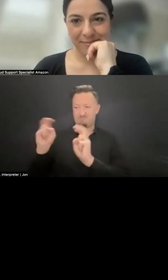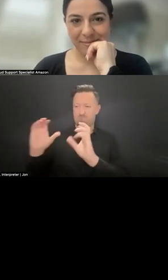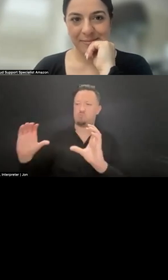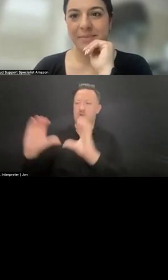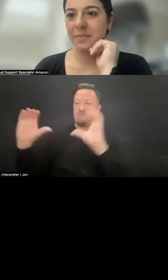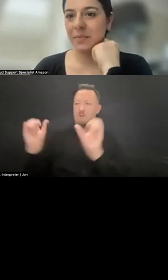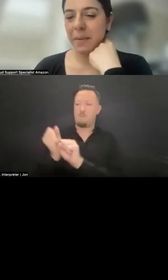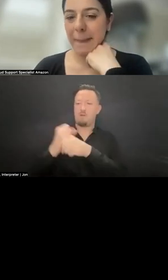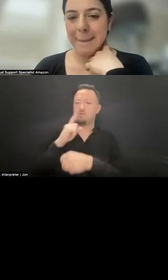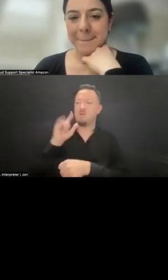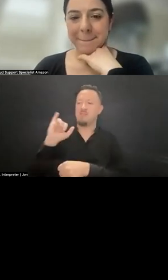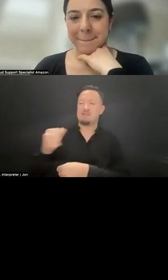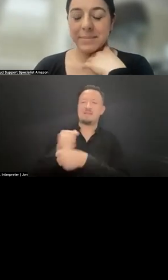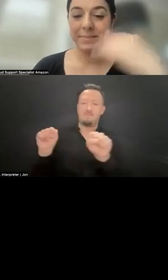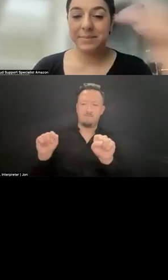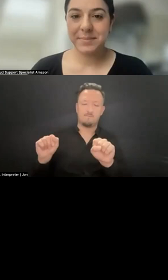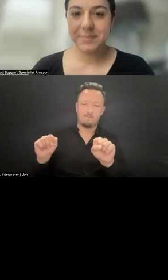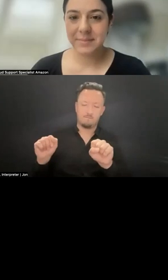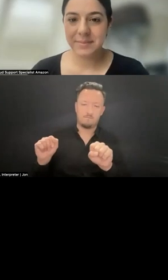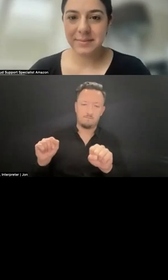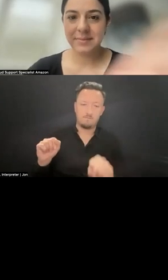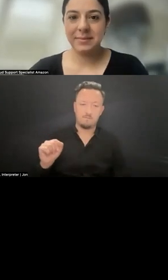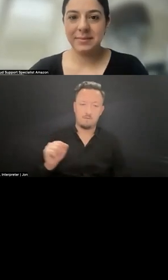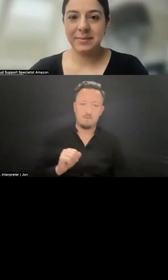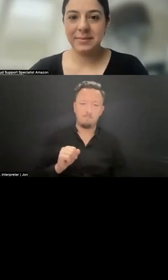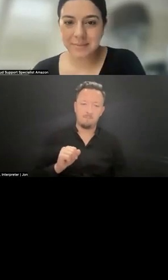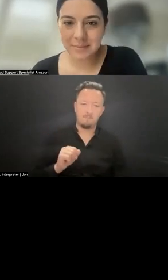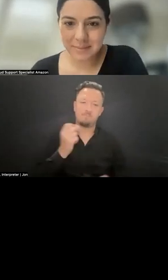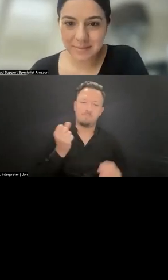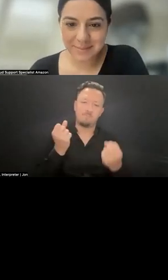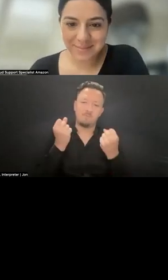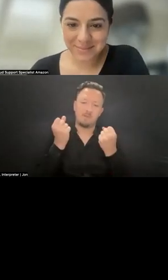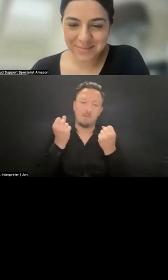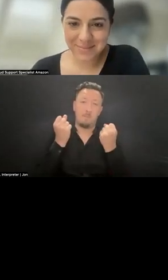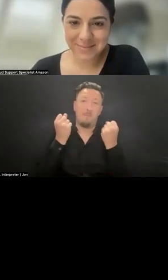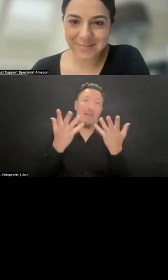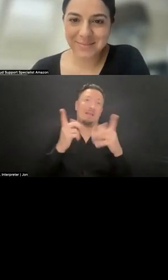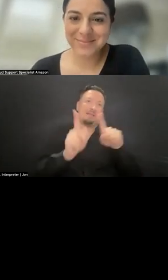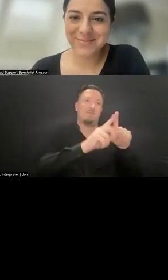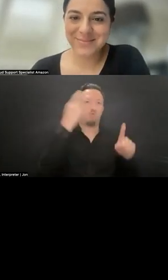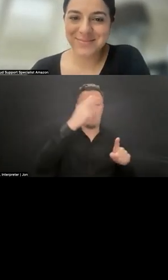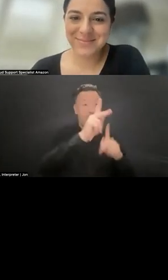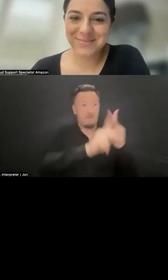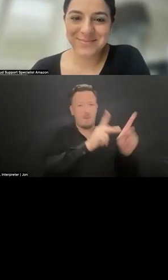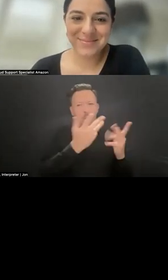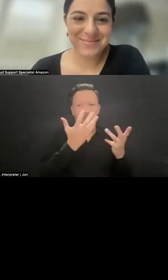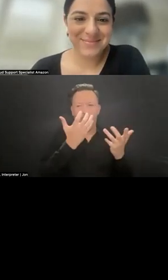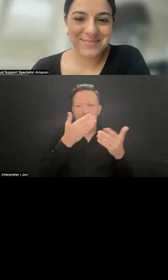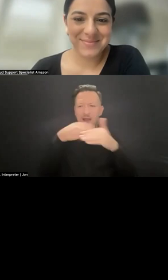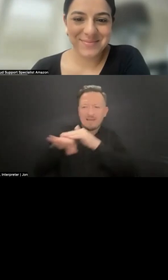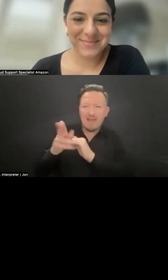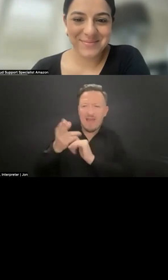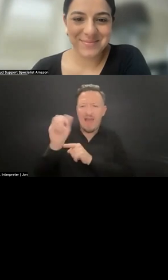more than anything, right, because there's lots of reasons folks want to hack into that system, I make sure things are